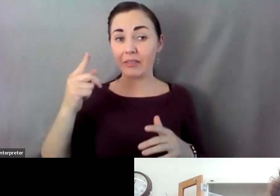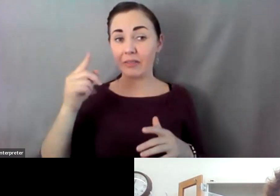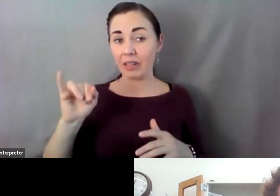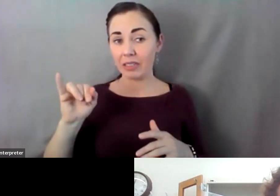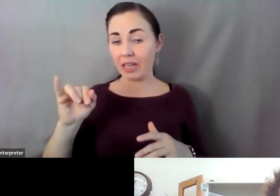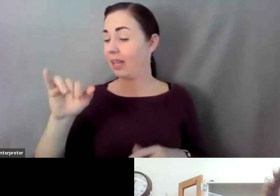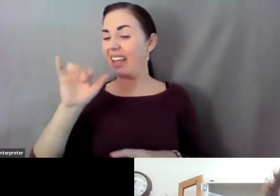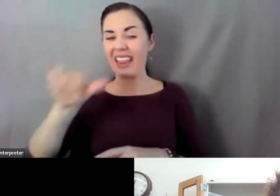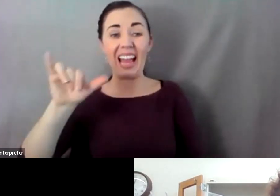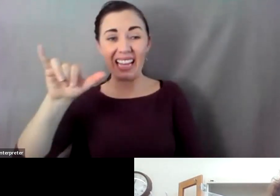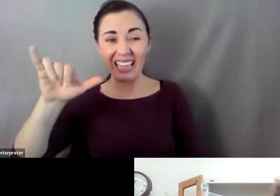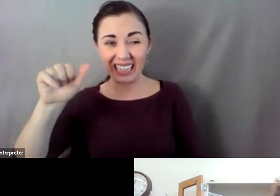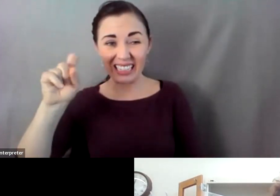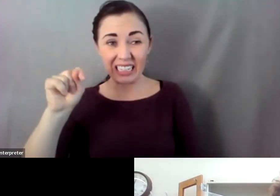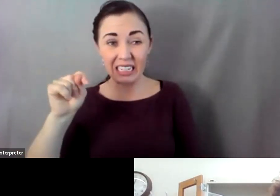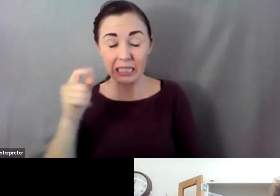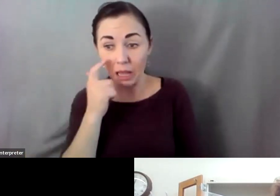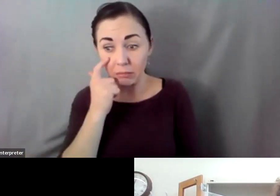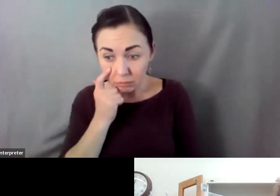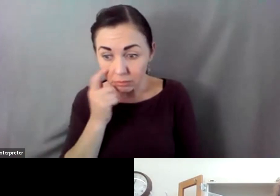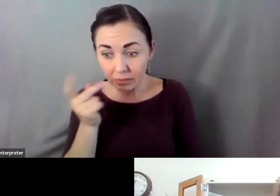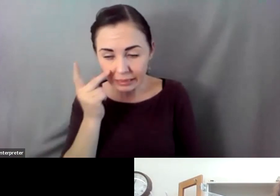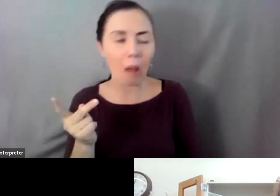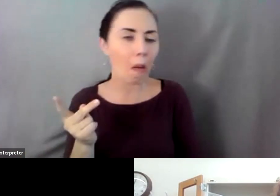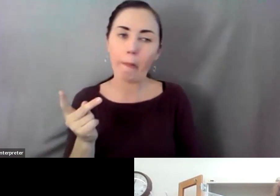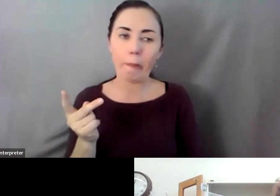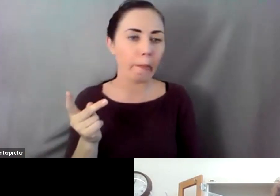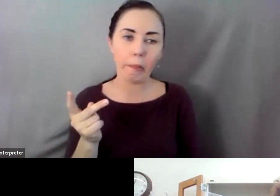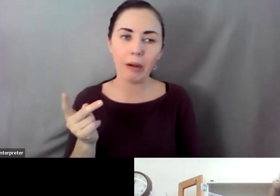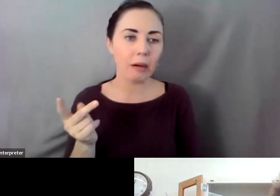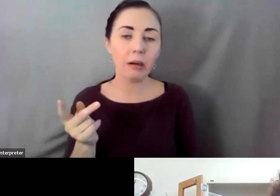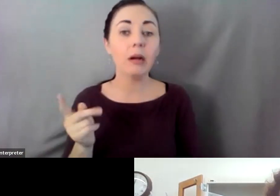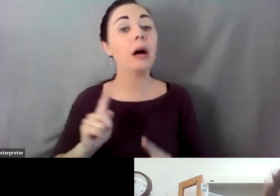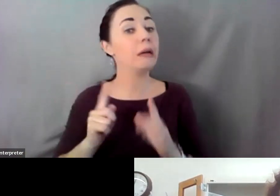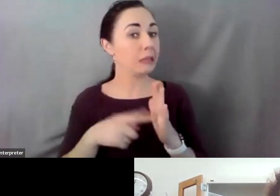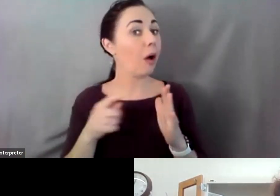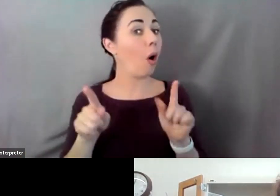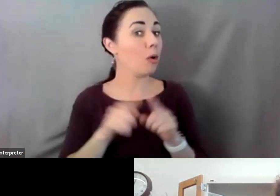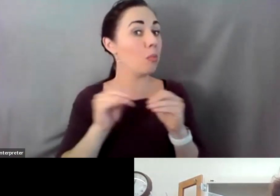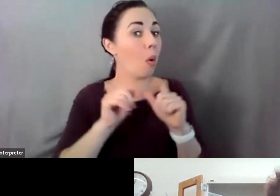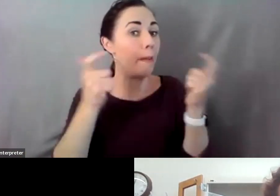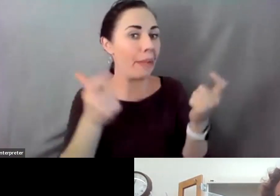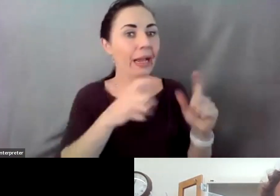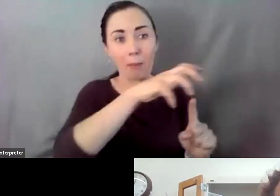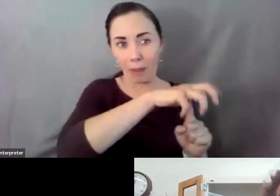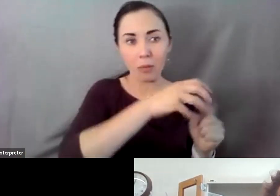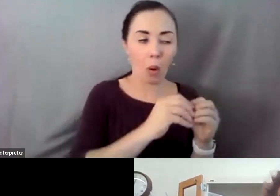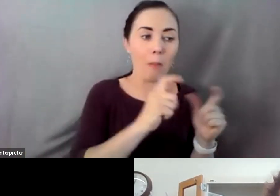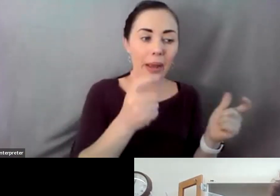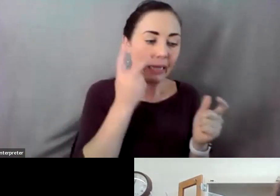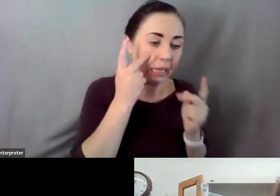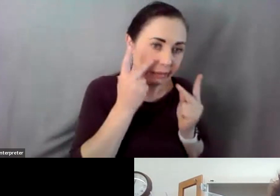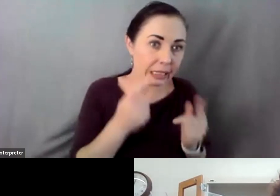small that you can't really see them with your naked eye. But other times they're bigger, like the mushroom you dissected